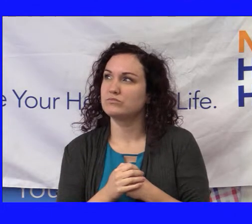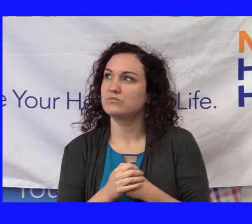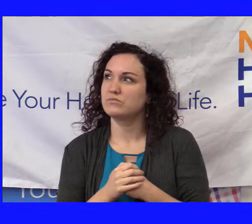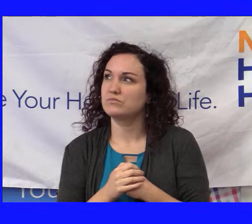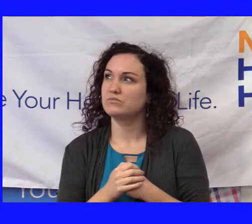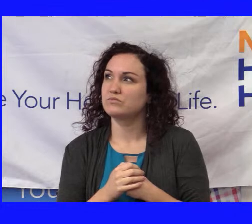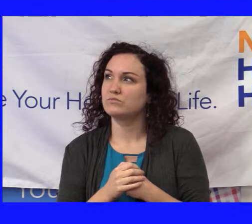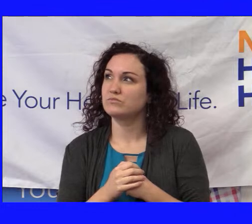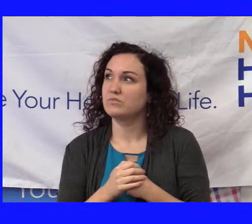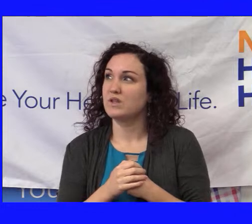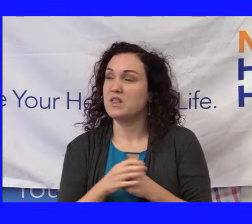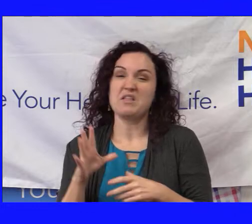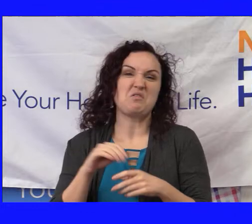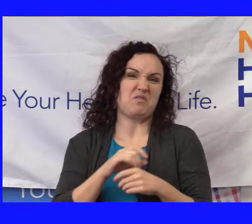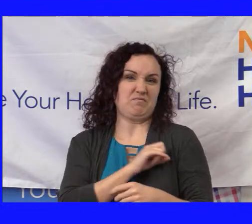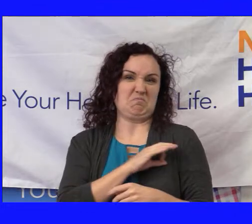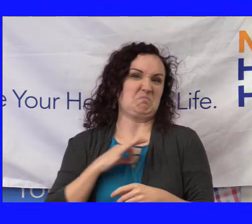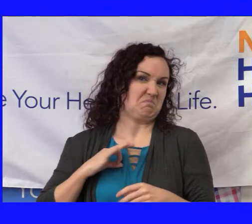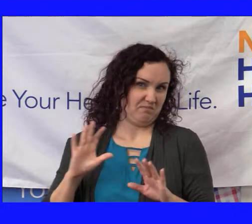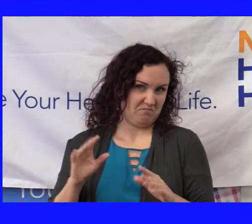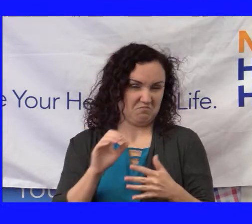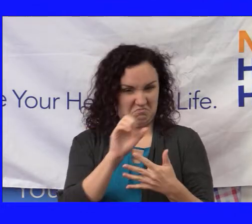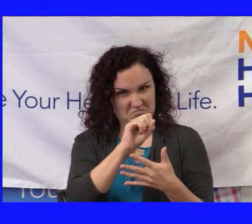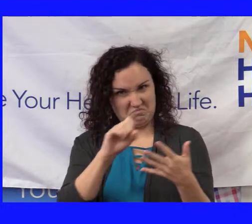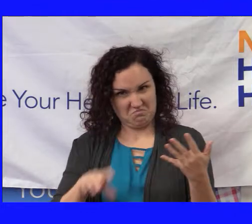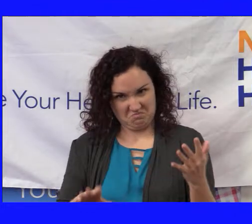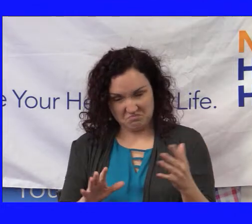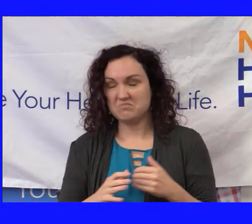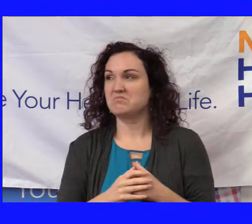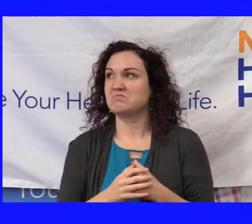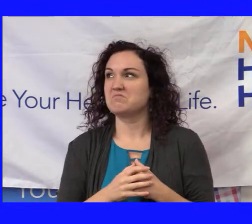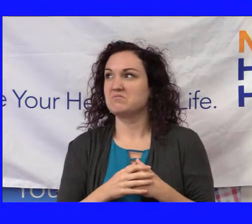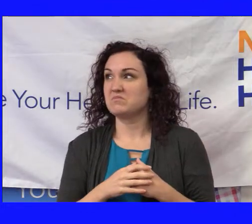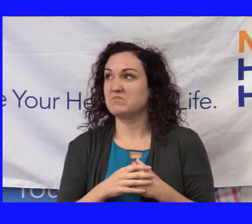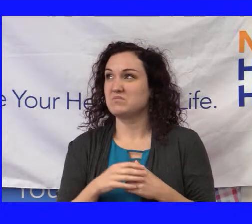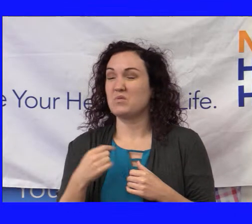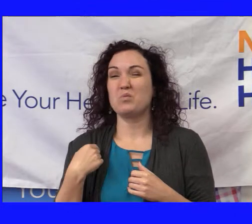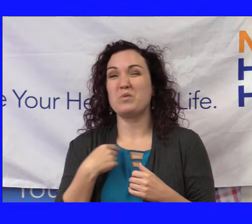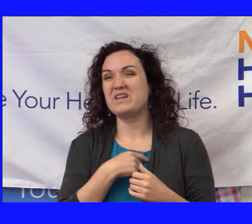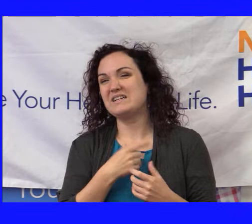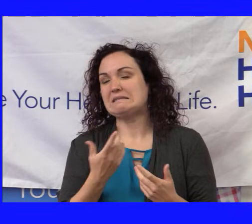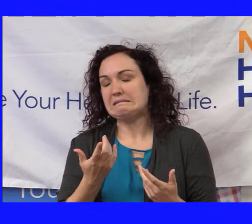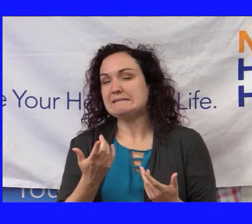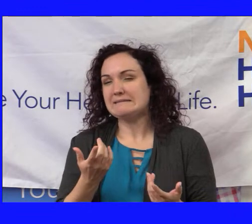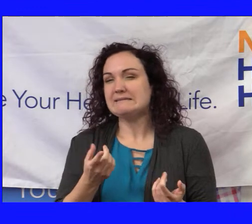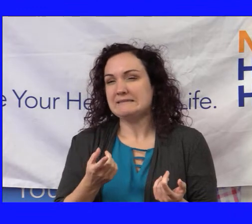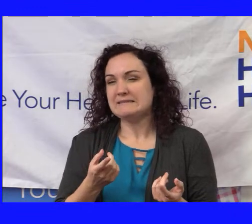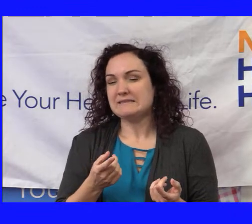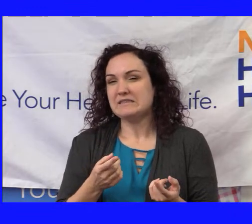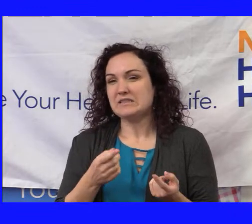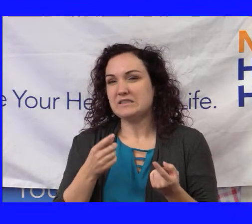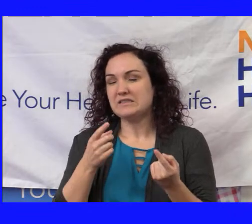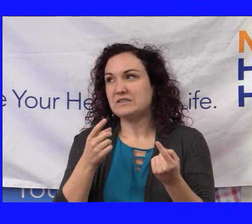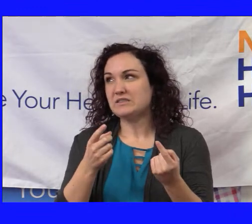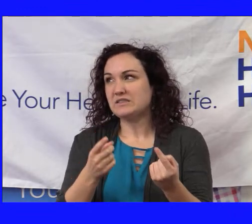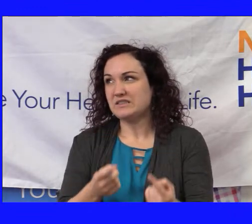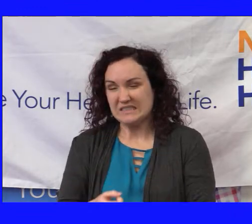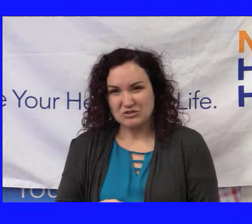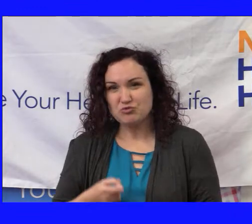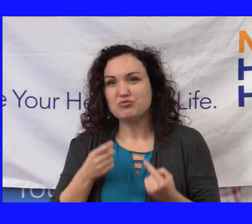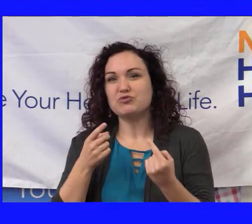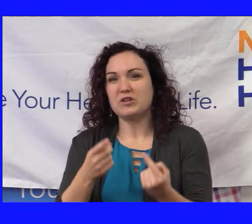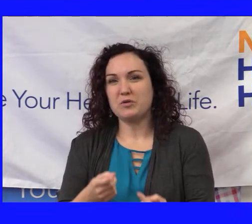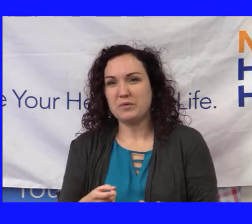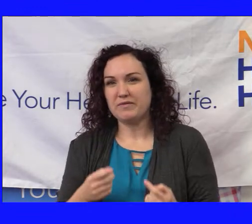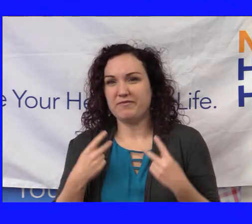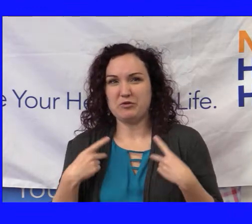complement of personnel. When I've said that we have been struggling with some of the physical plant issues, we're also